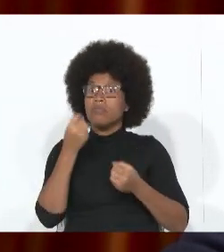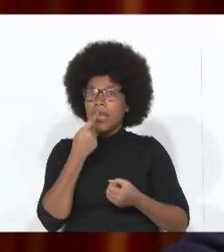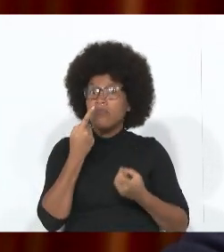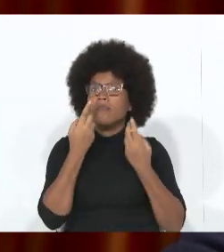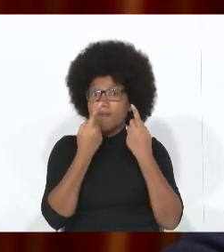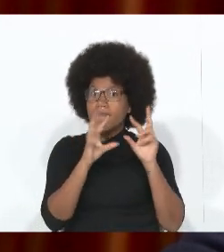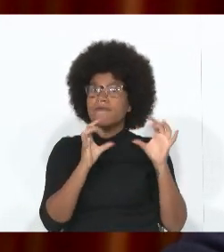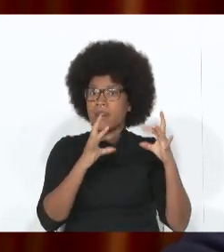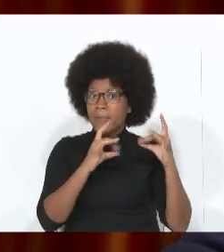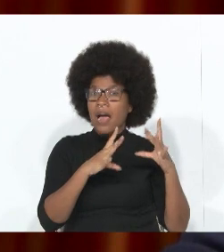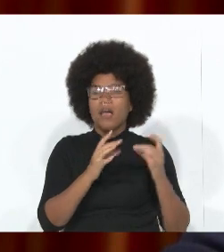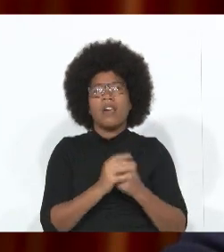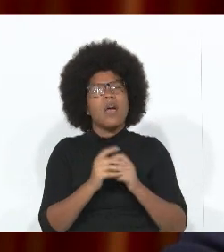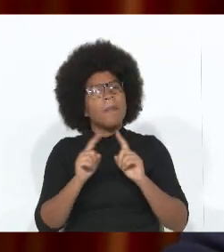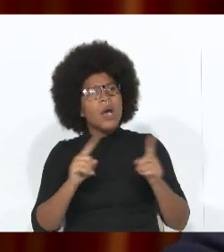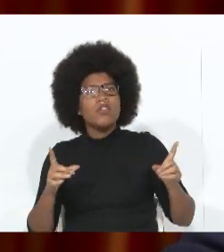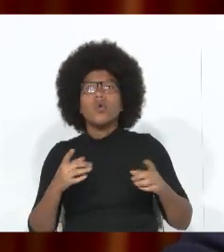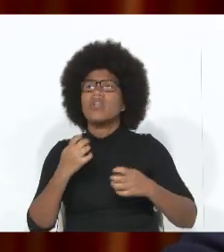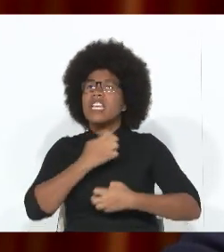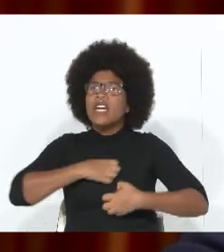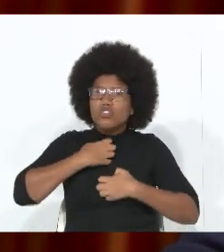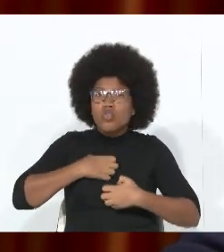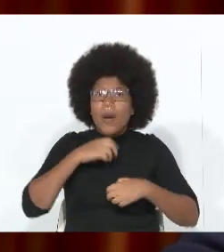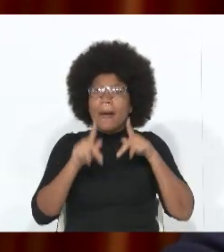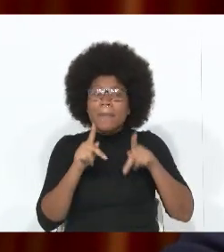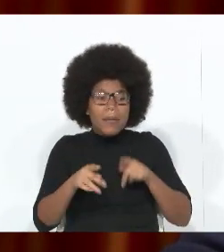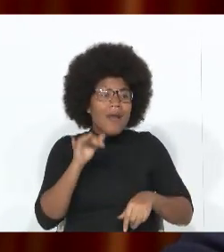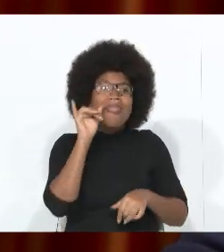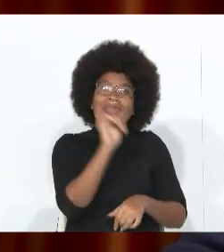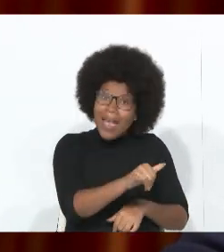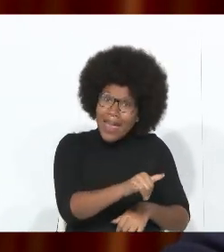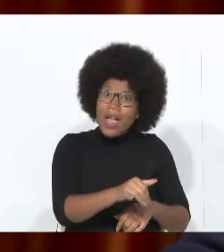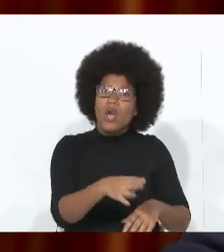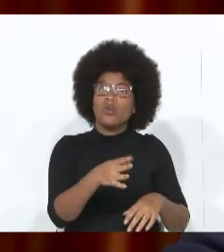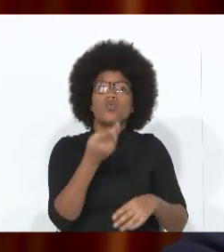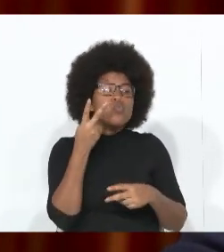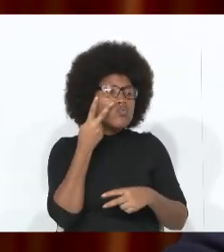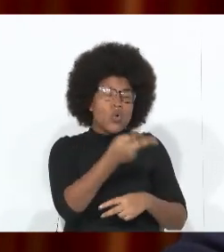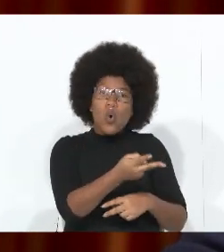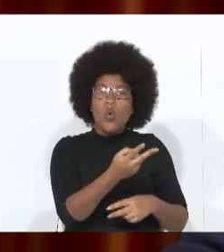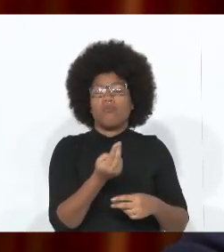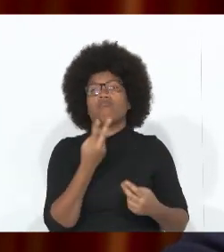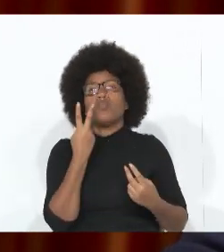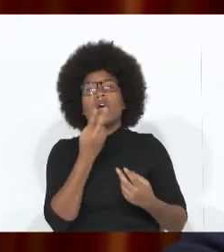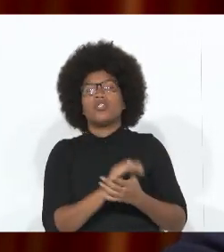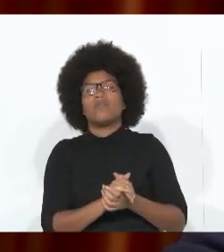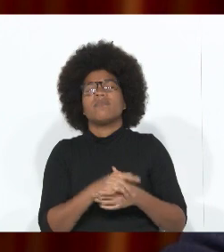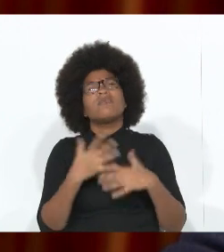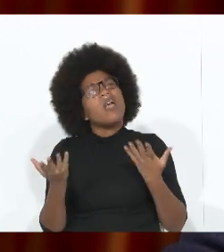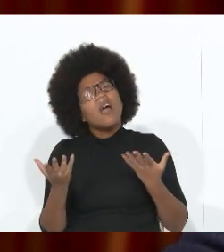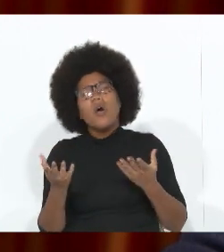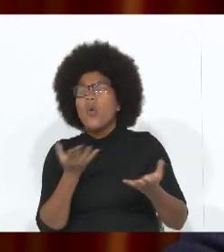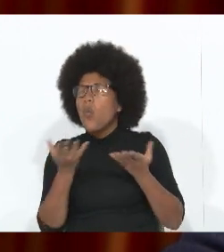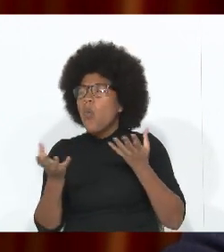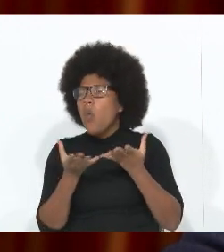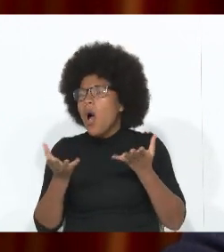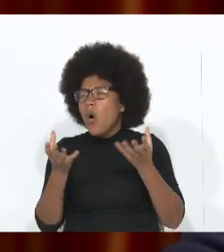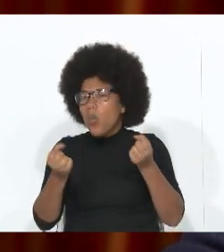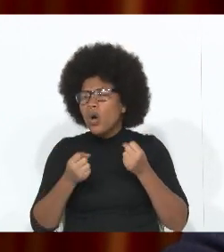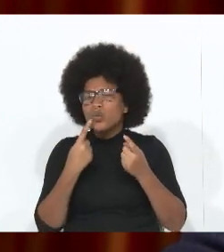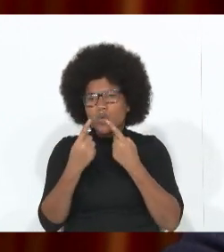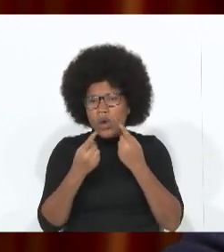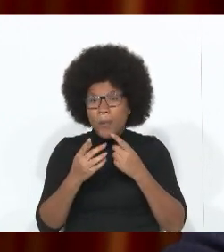are only enjoyed by the live audiences. The essence of tonight's interactive discussion is how to enable